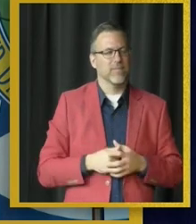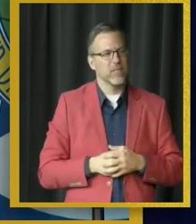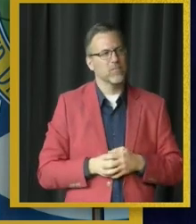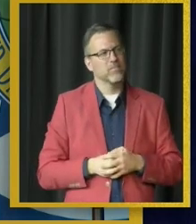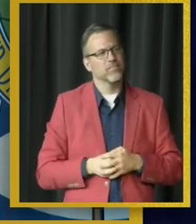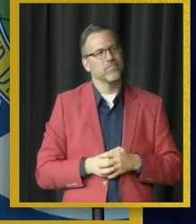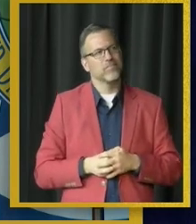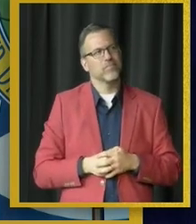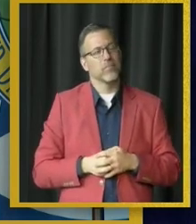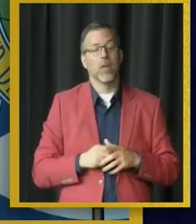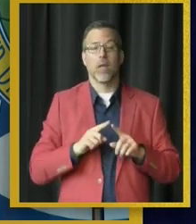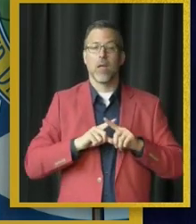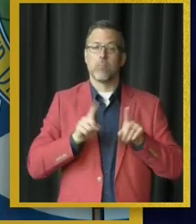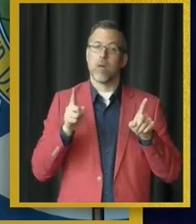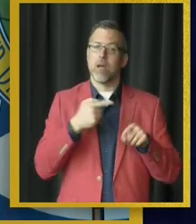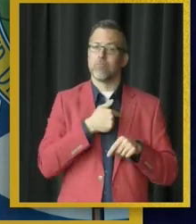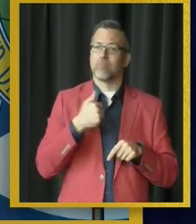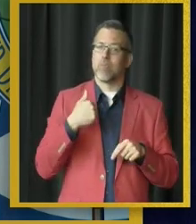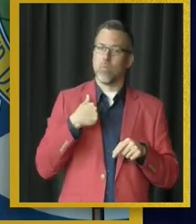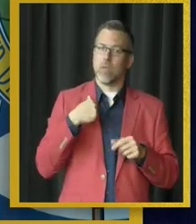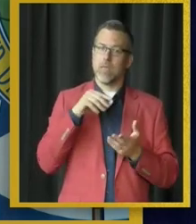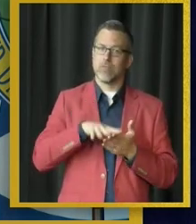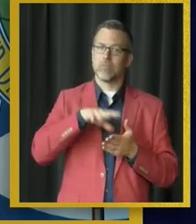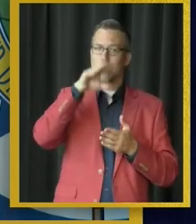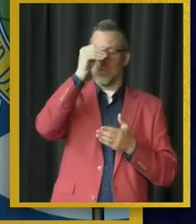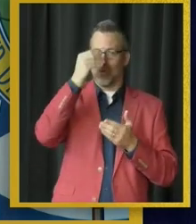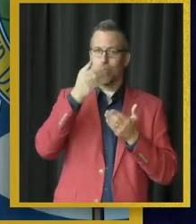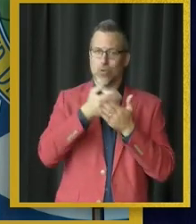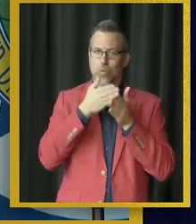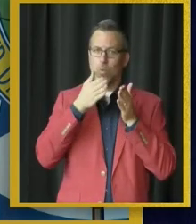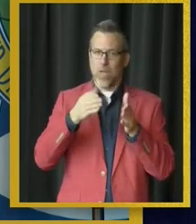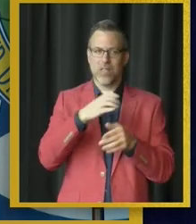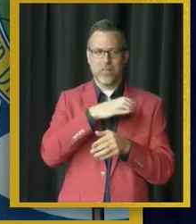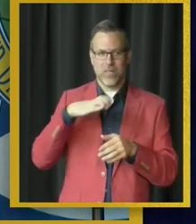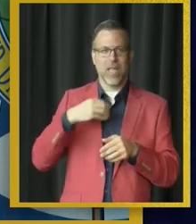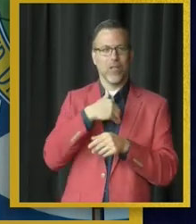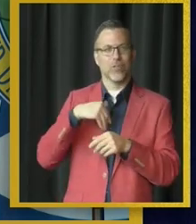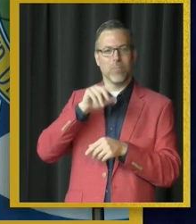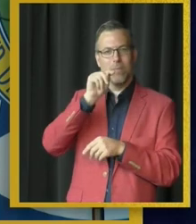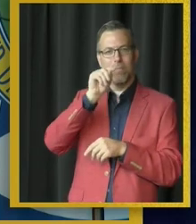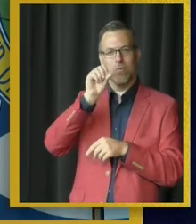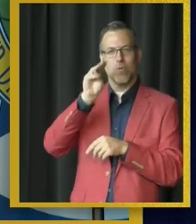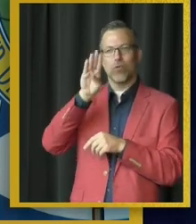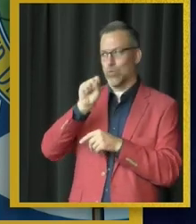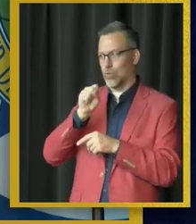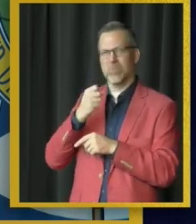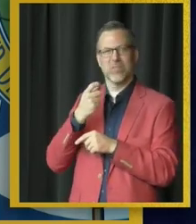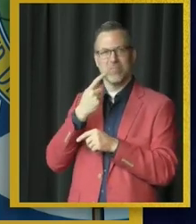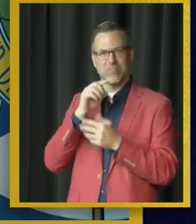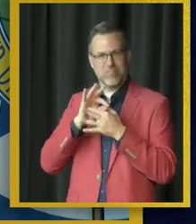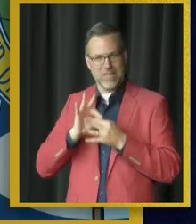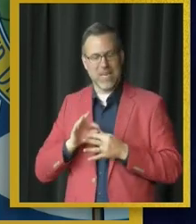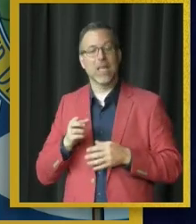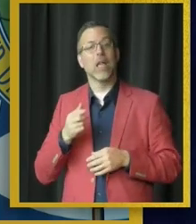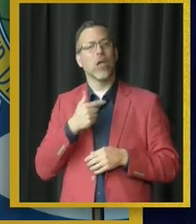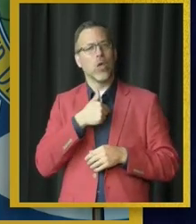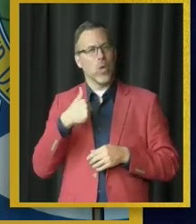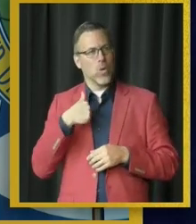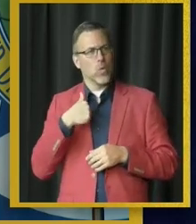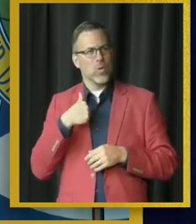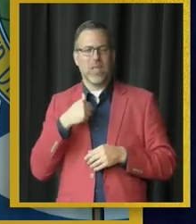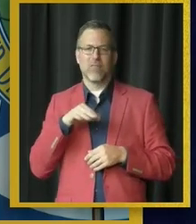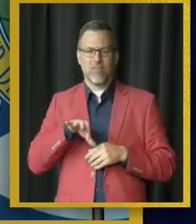But we have found ways, as Councilmember Toombs very well said, we have found ways,